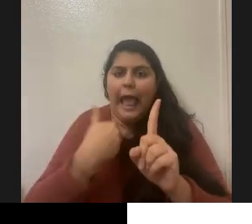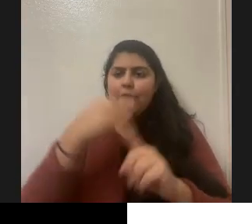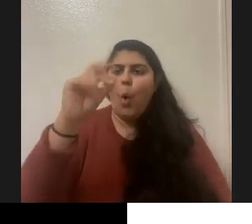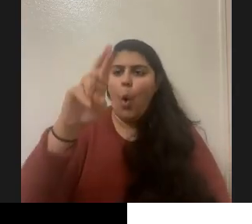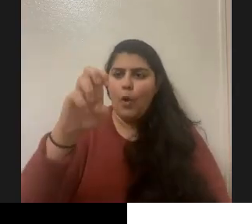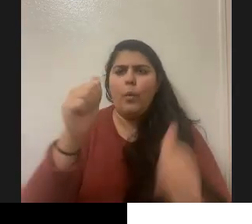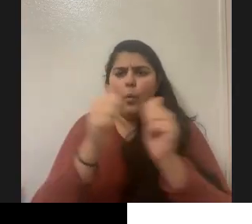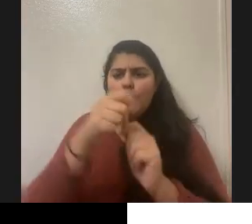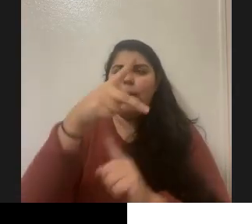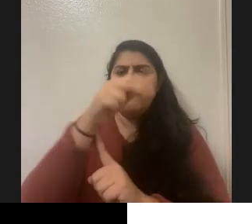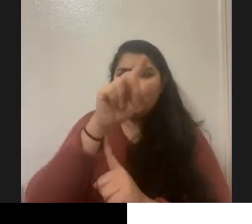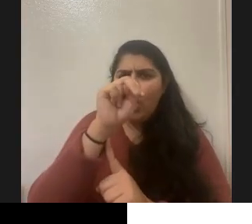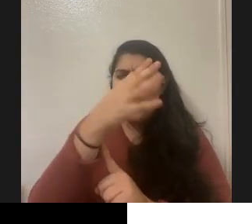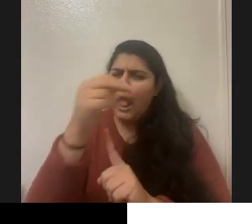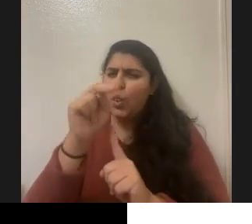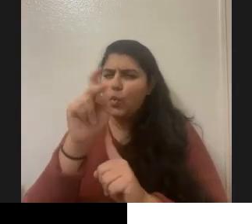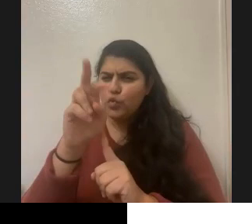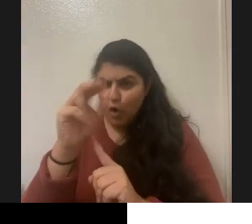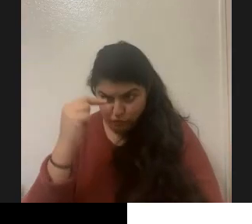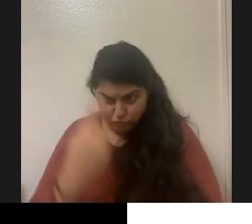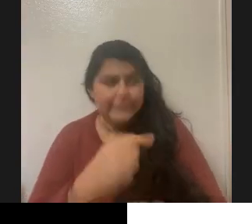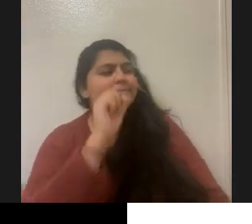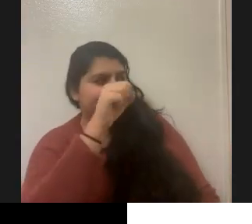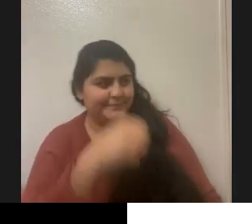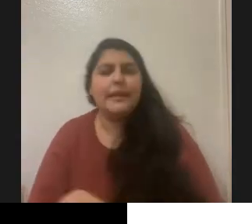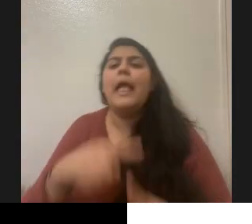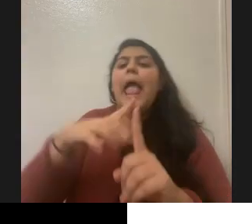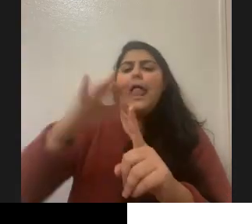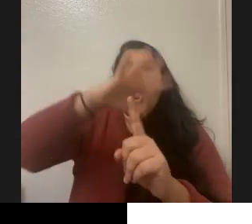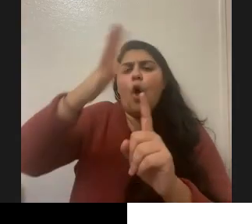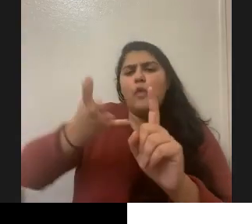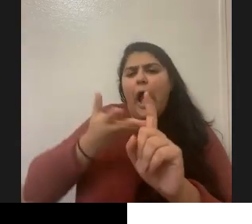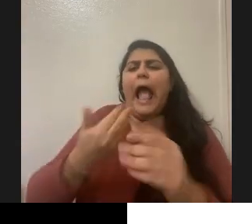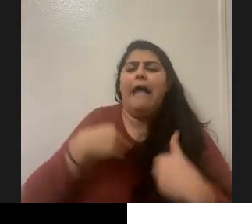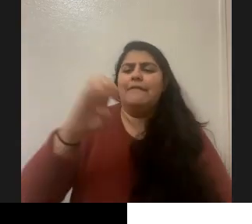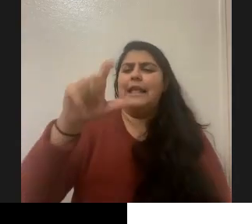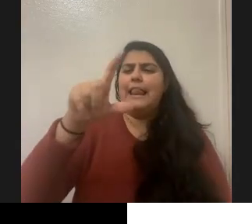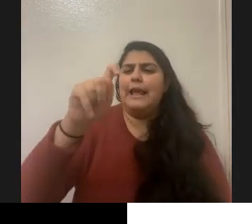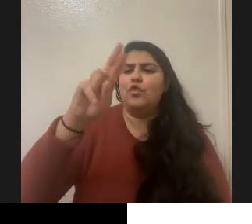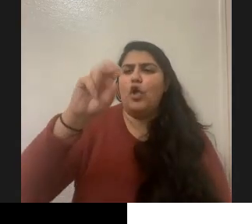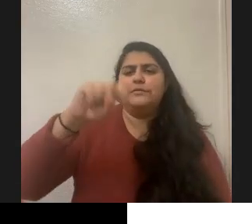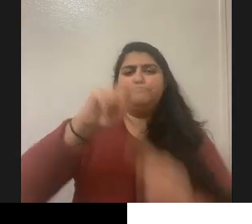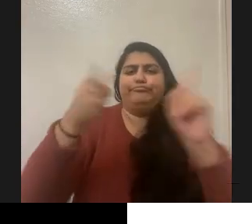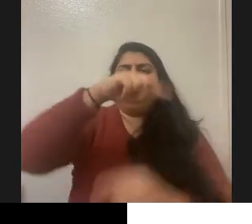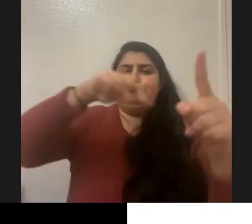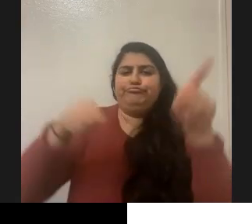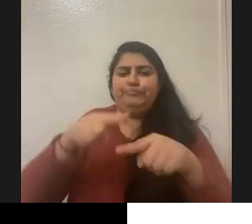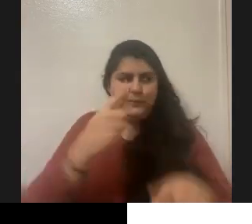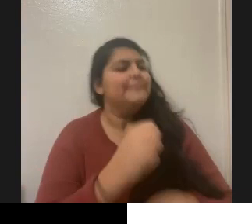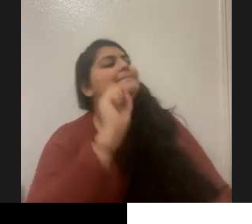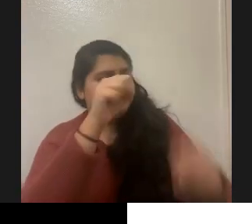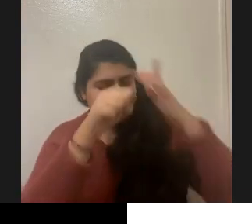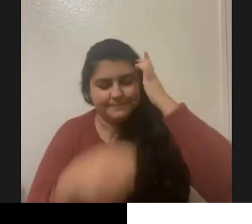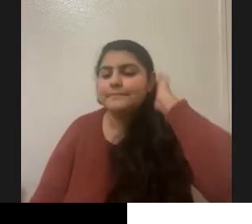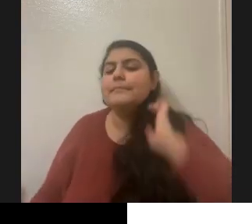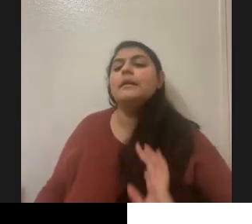neutrons, right? Yeah. And then the surrounding, you've got electrons kind of just like floating around in a cloud, zipping all over the place. Yeah. Okay. And so